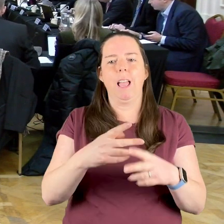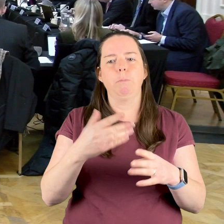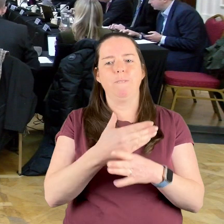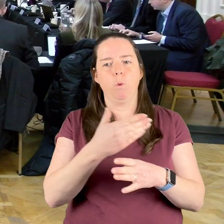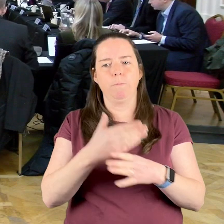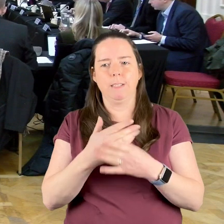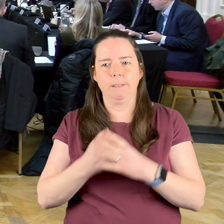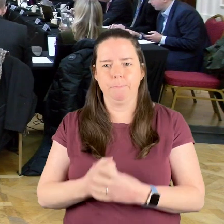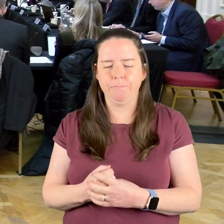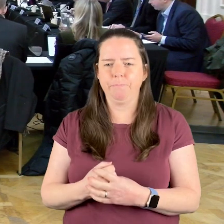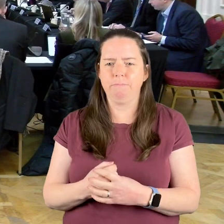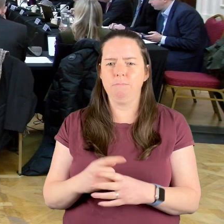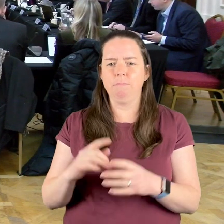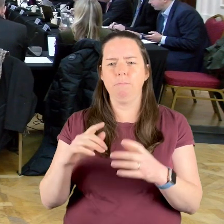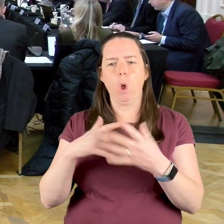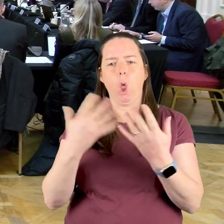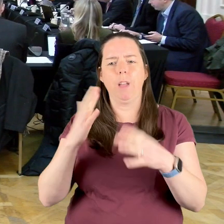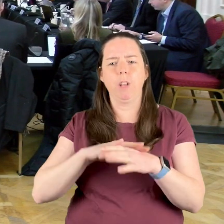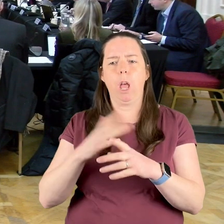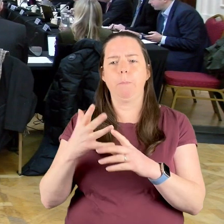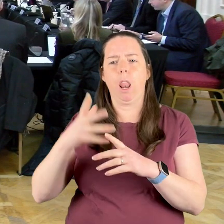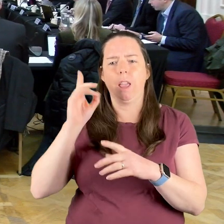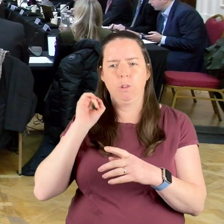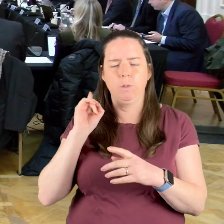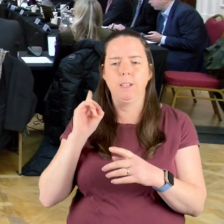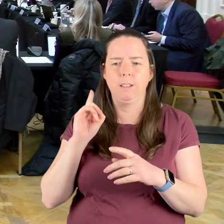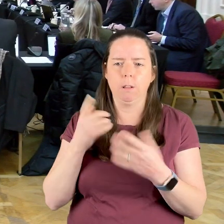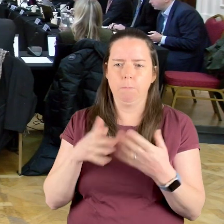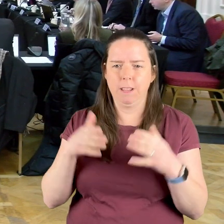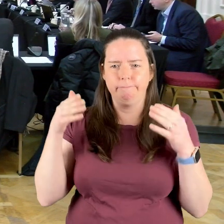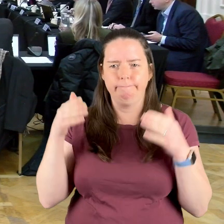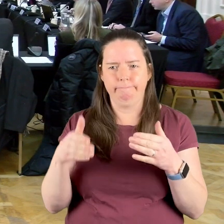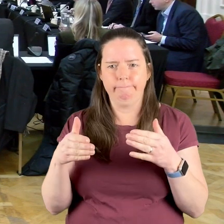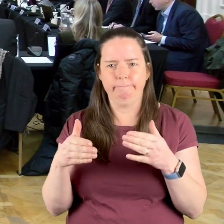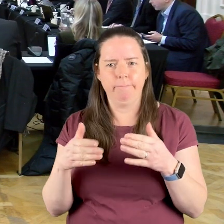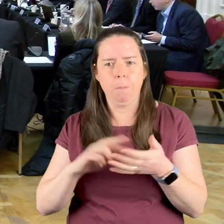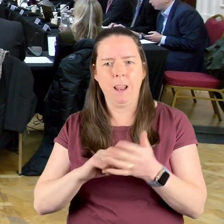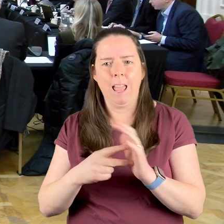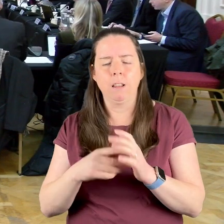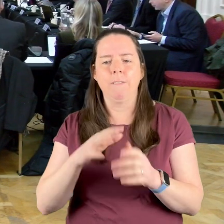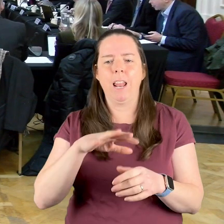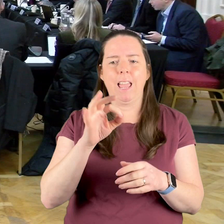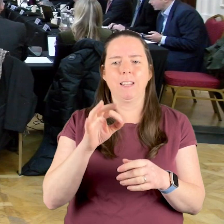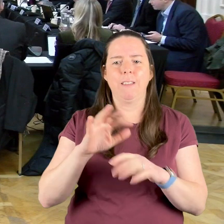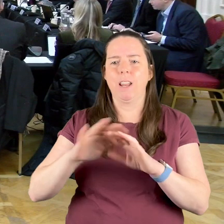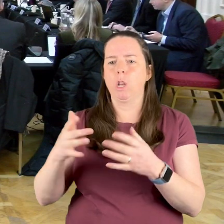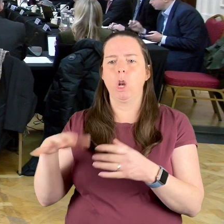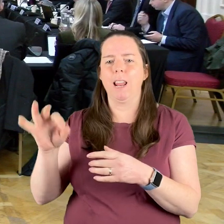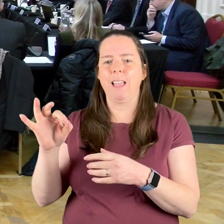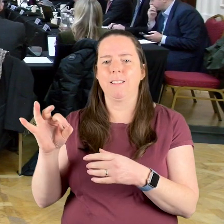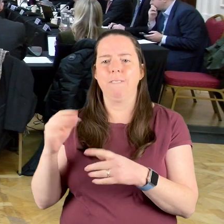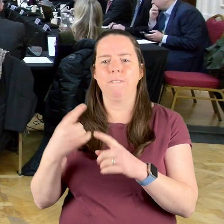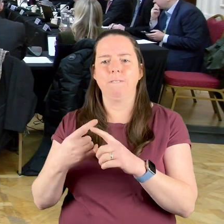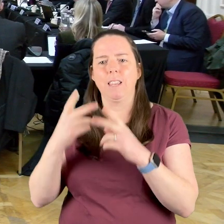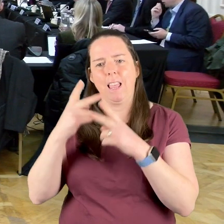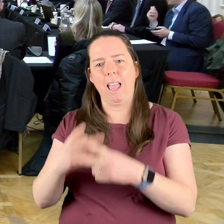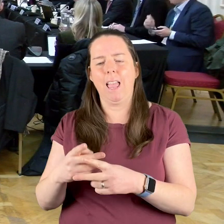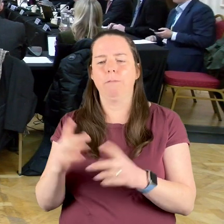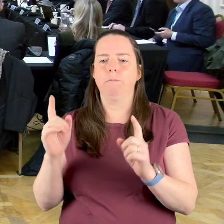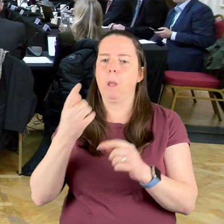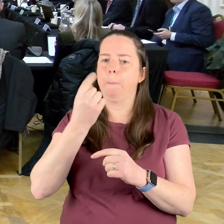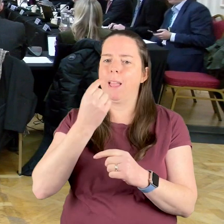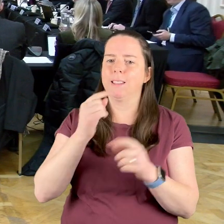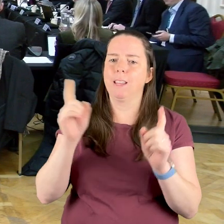moment, we spent a lot of time last week planning for both elective and non-elective care exactly what